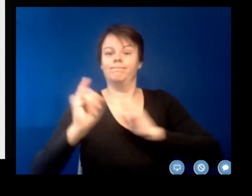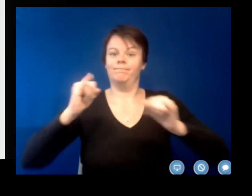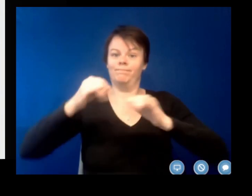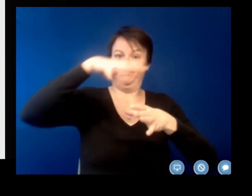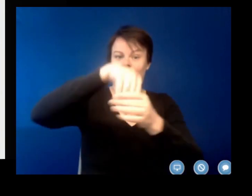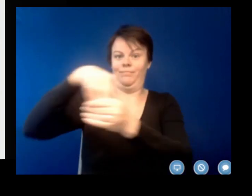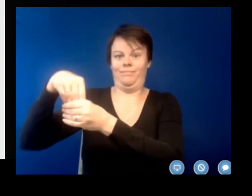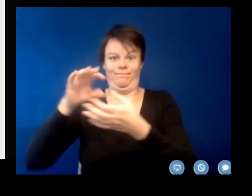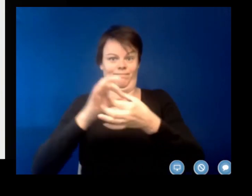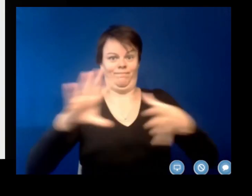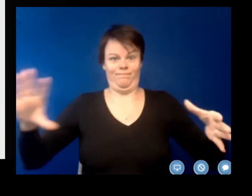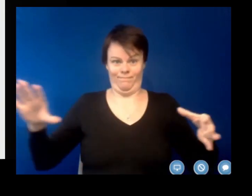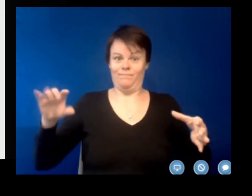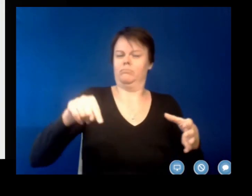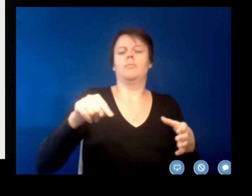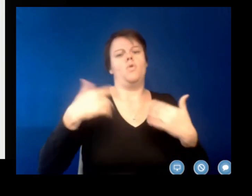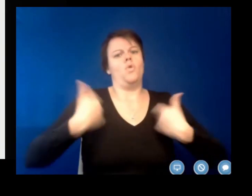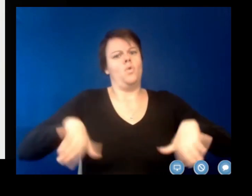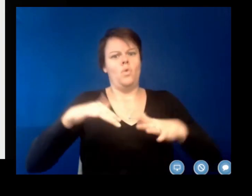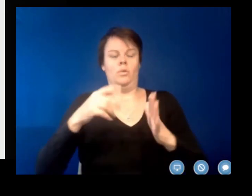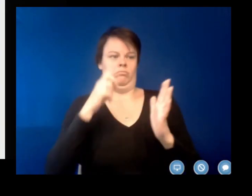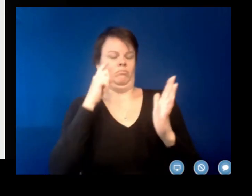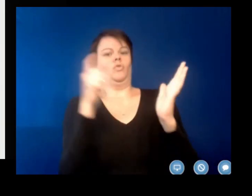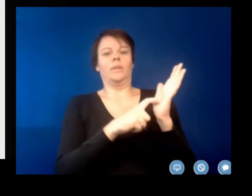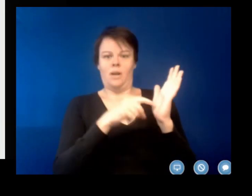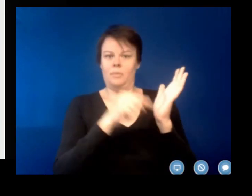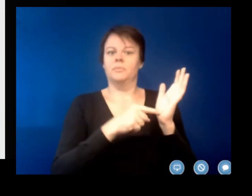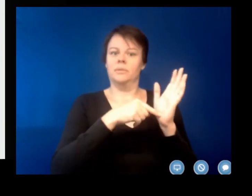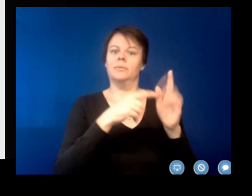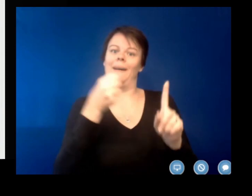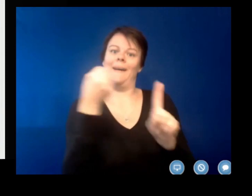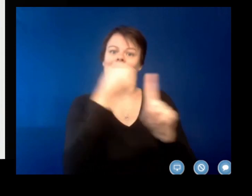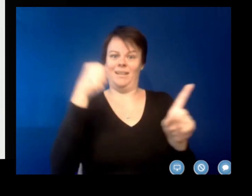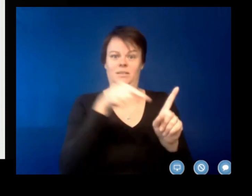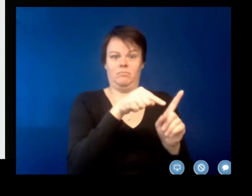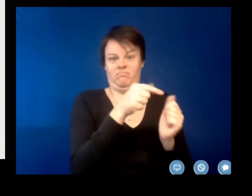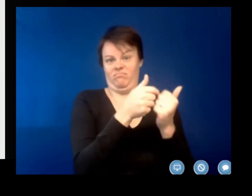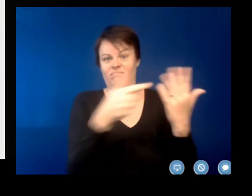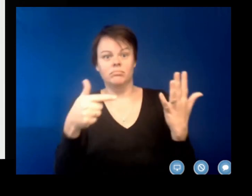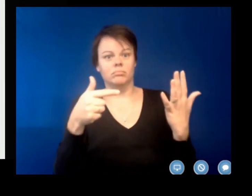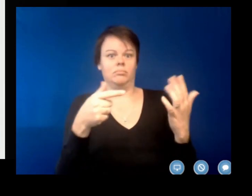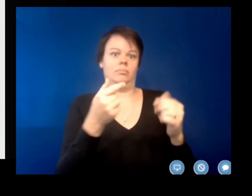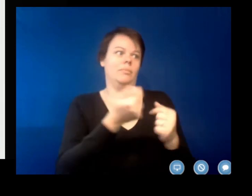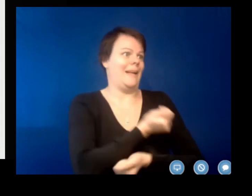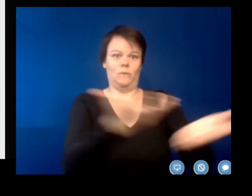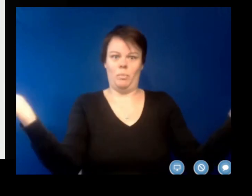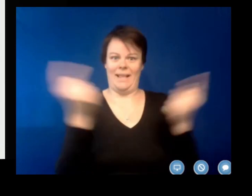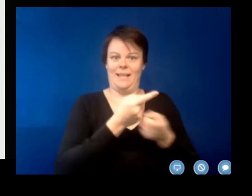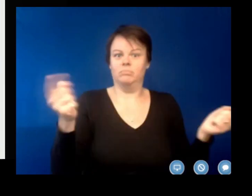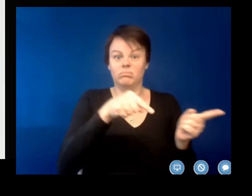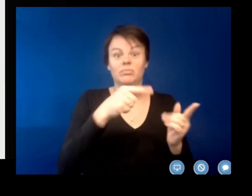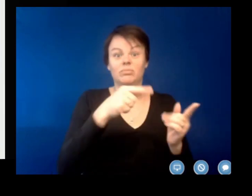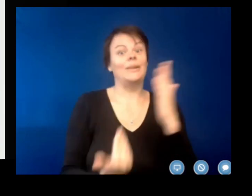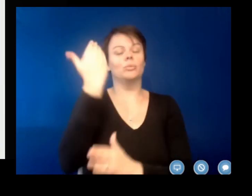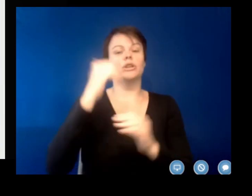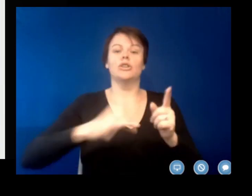everywhere, this new social quality, so this is one of his main arguments, must be dealt with.